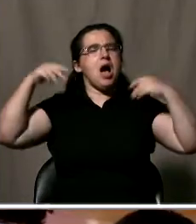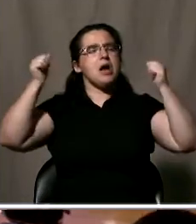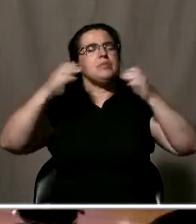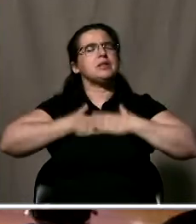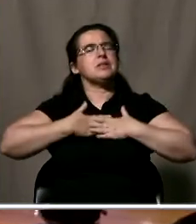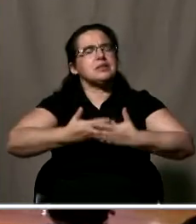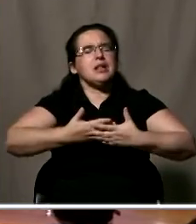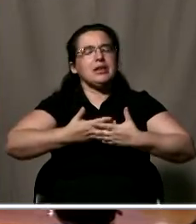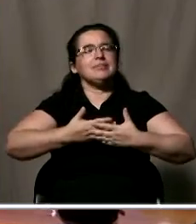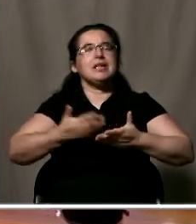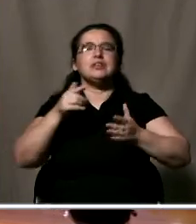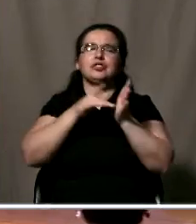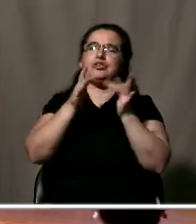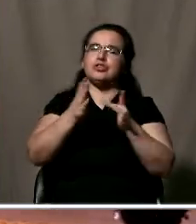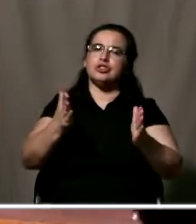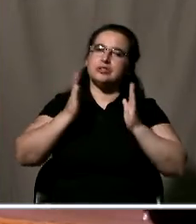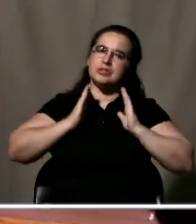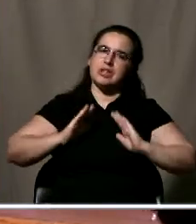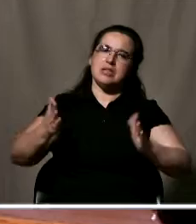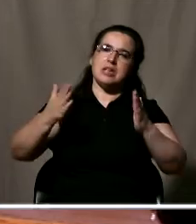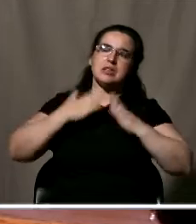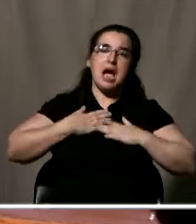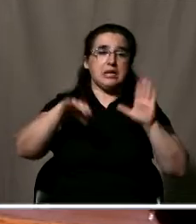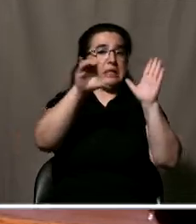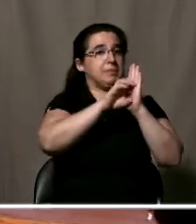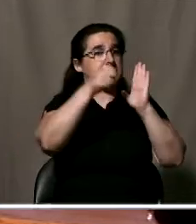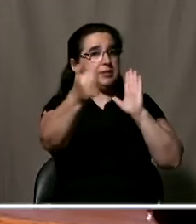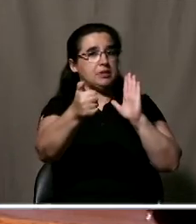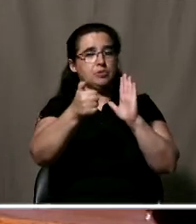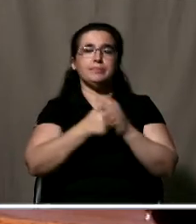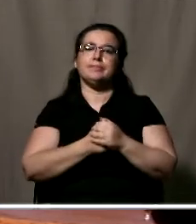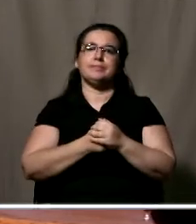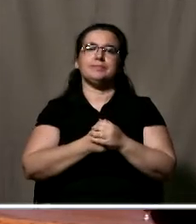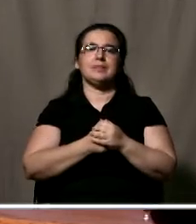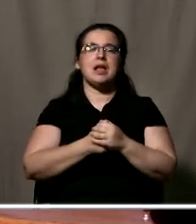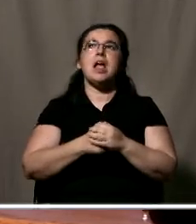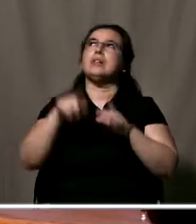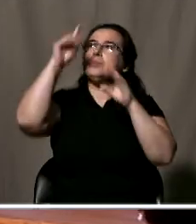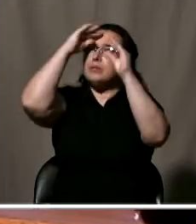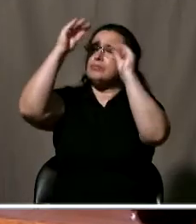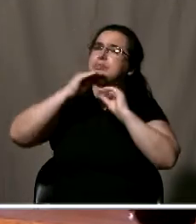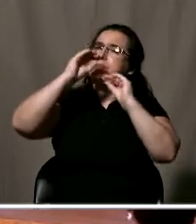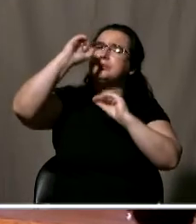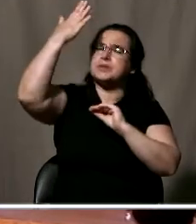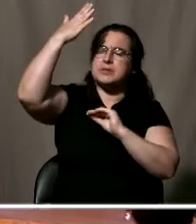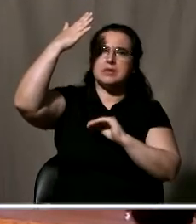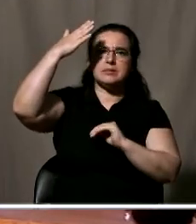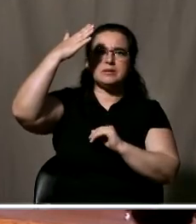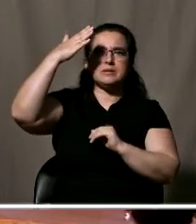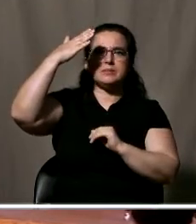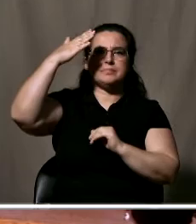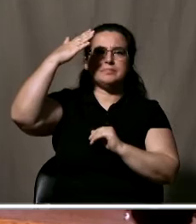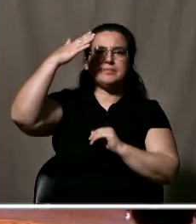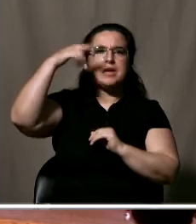In Hebrews chapter 5. Hebreus capítulo 5. My great high priest. O meu grande subsacerdote. Understands everything I go